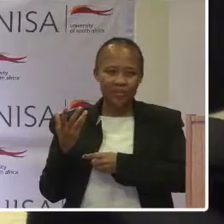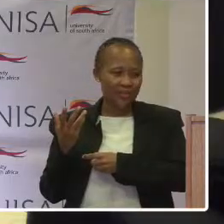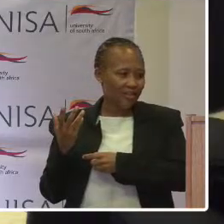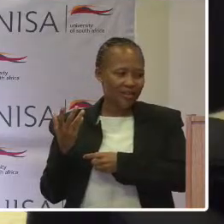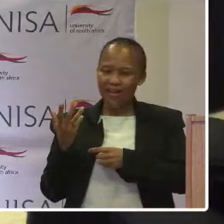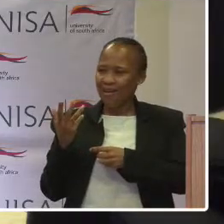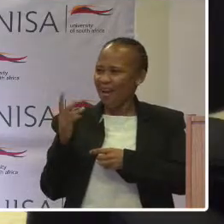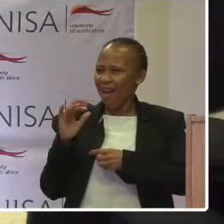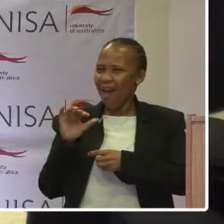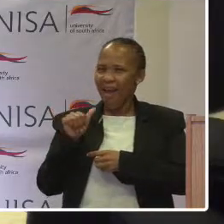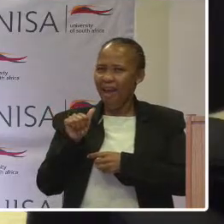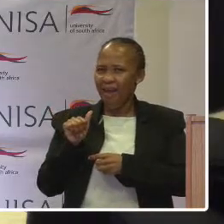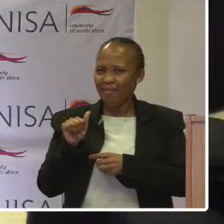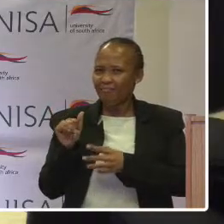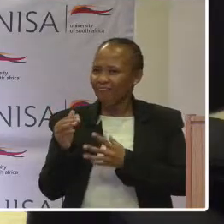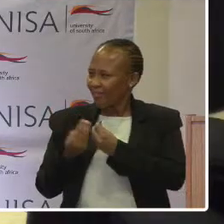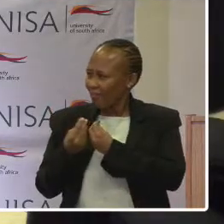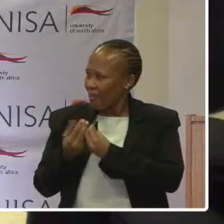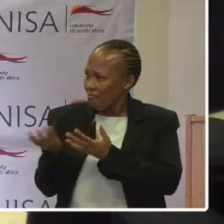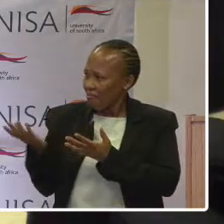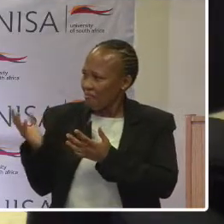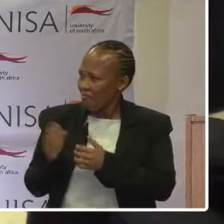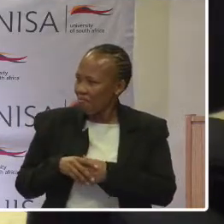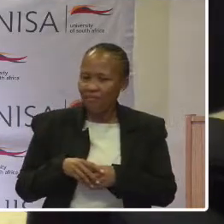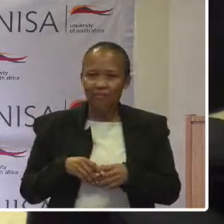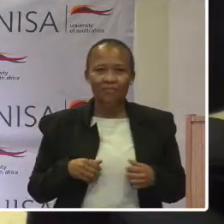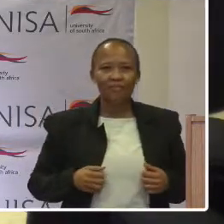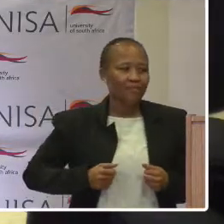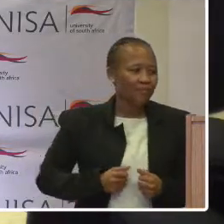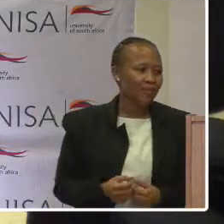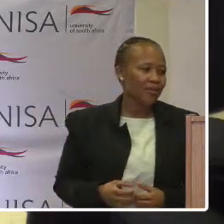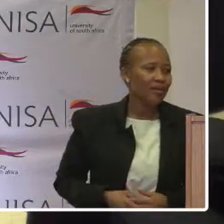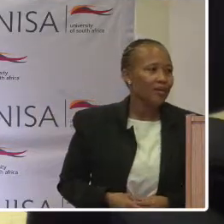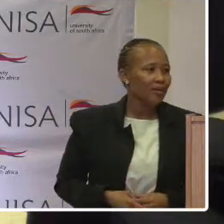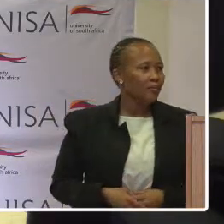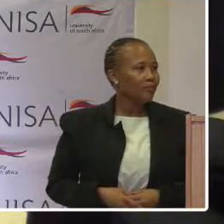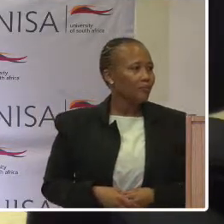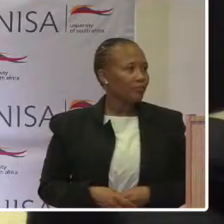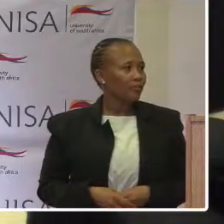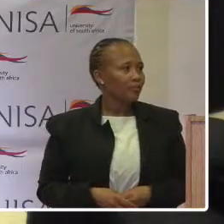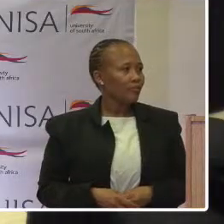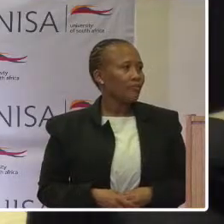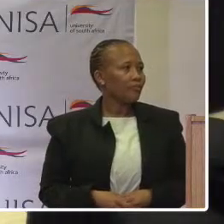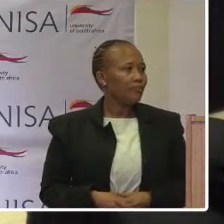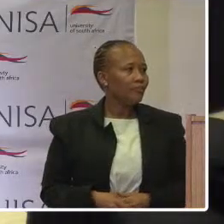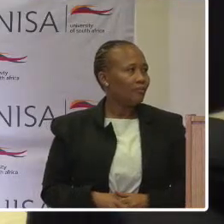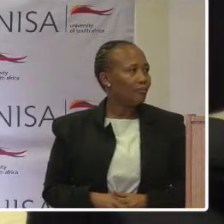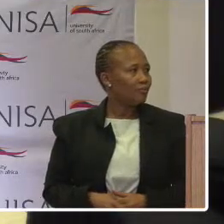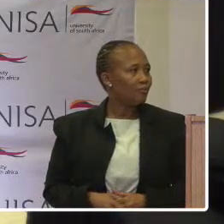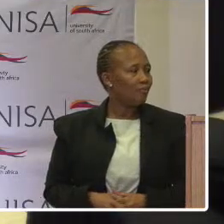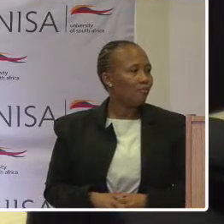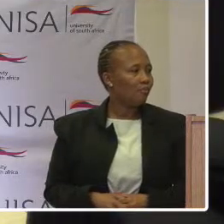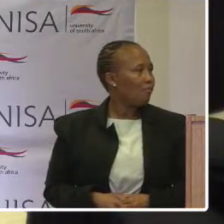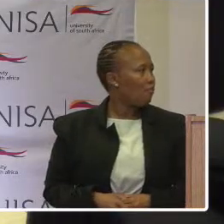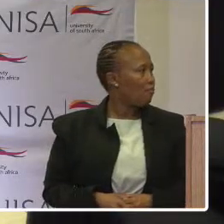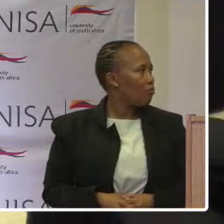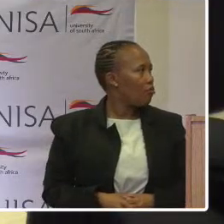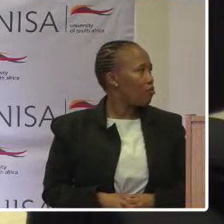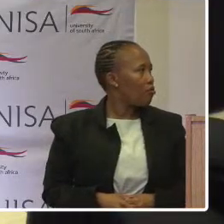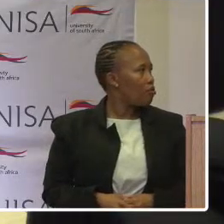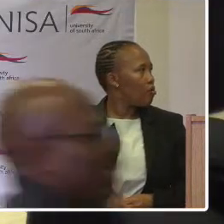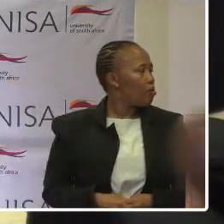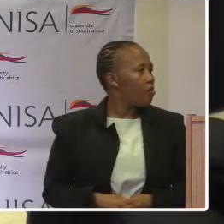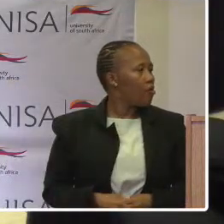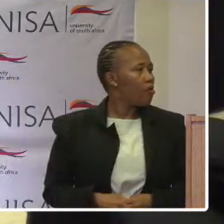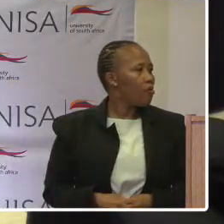Thank you. Is there anyone else who wants to take it up? Sure, go at it. Also, you must tell me under